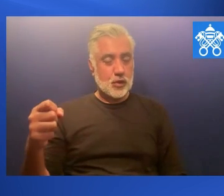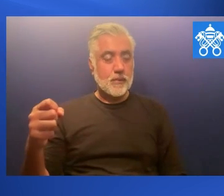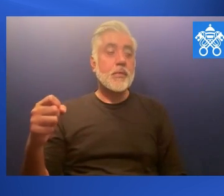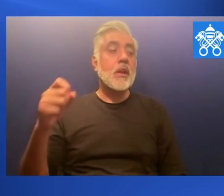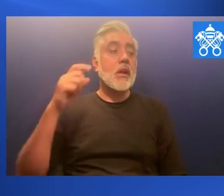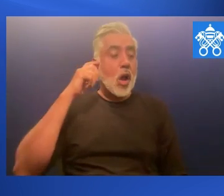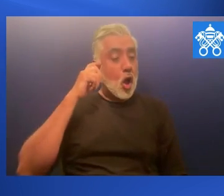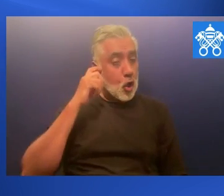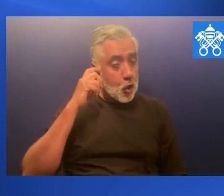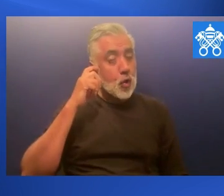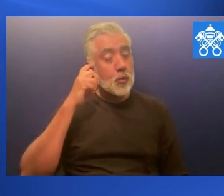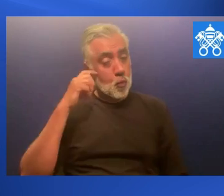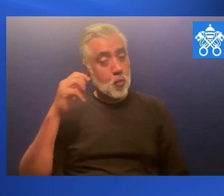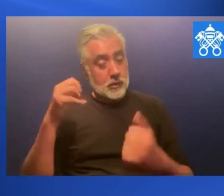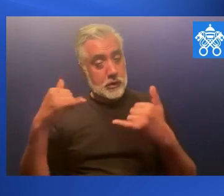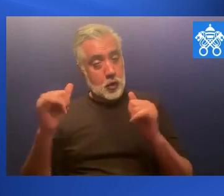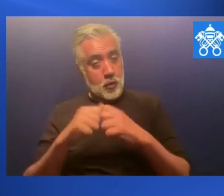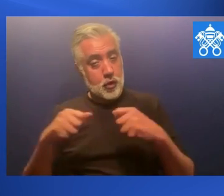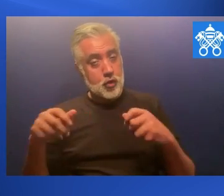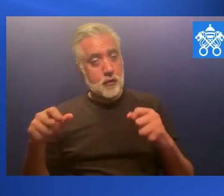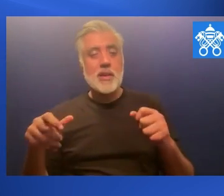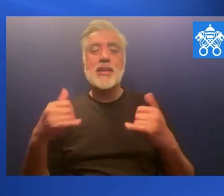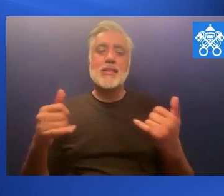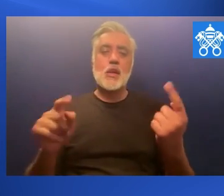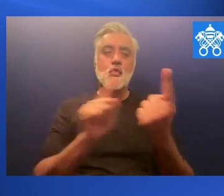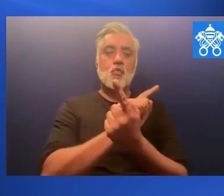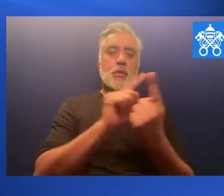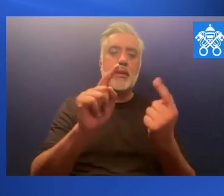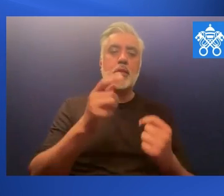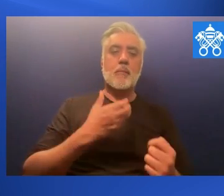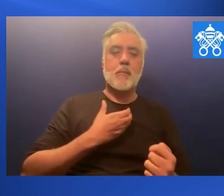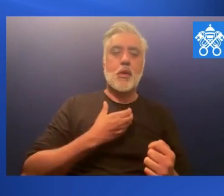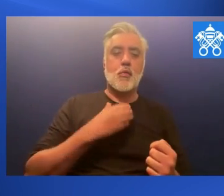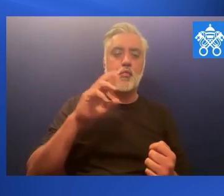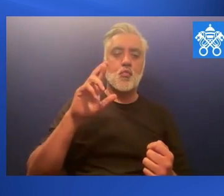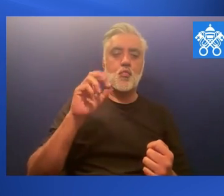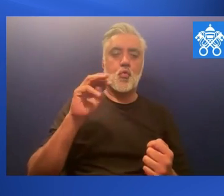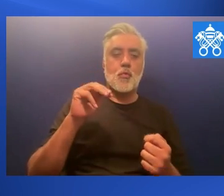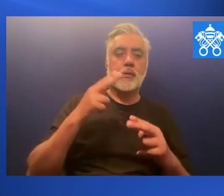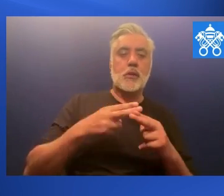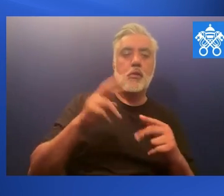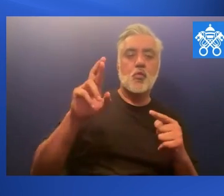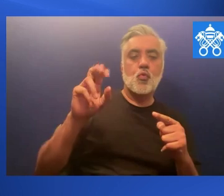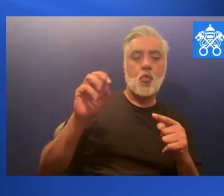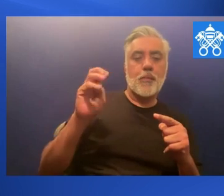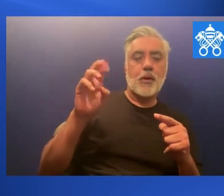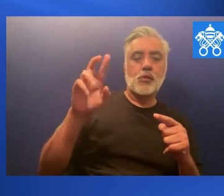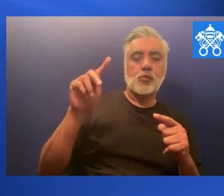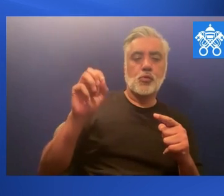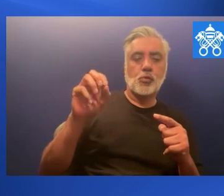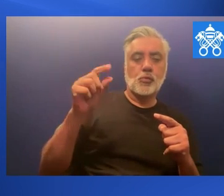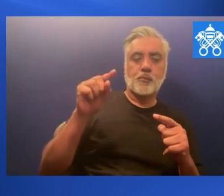36,700 kilometers this year, although being confined to a wheelchair. He's now greeting the mayor of